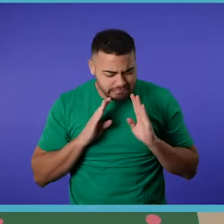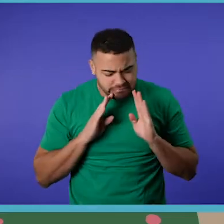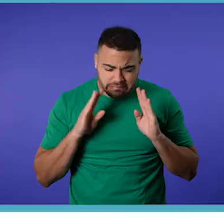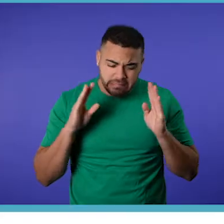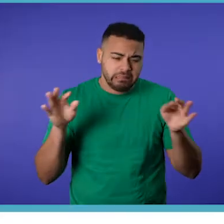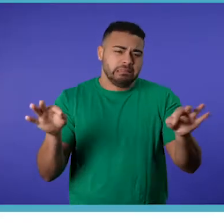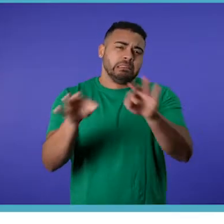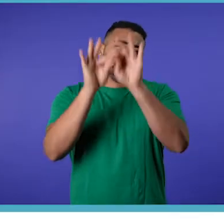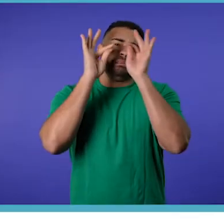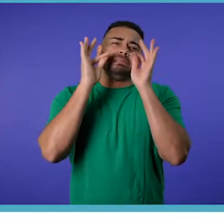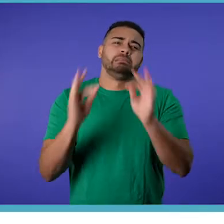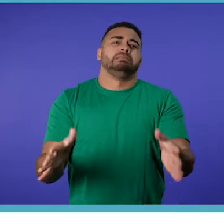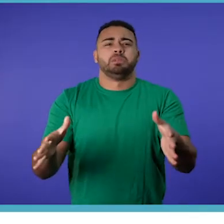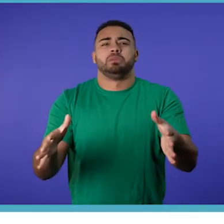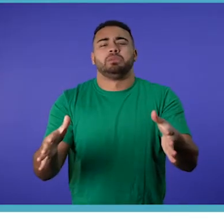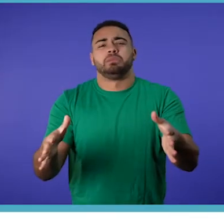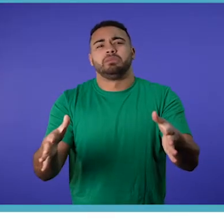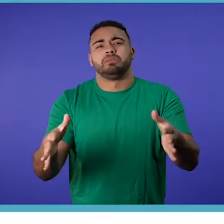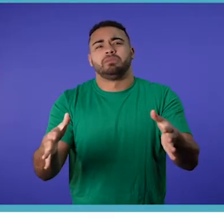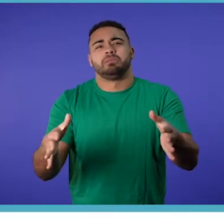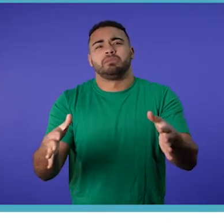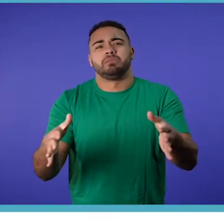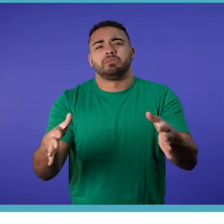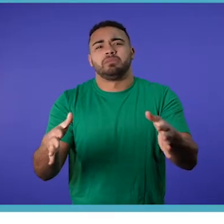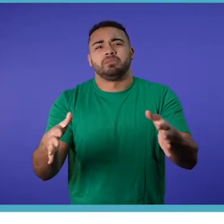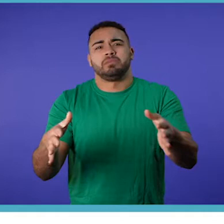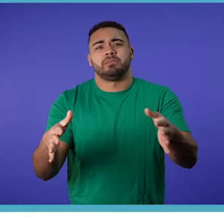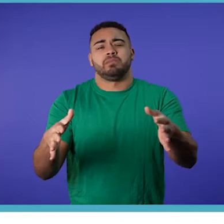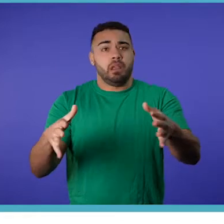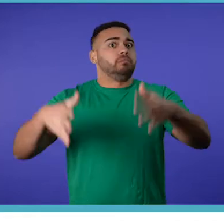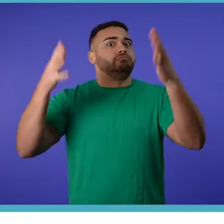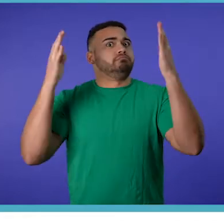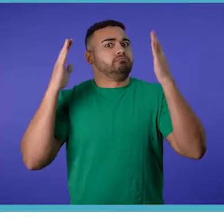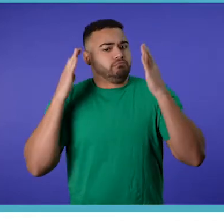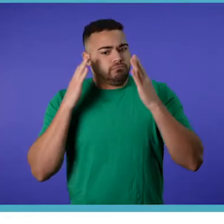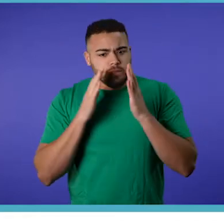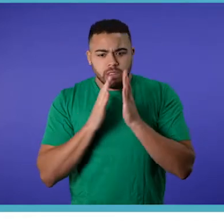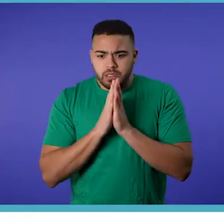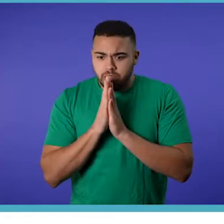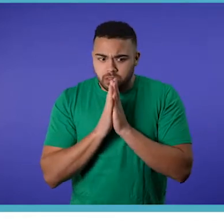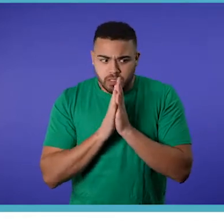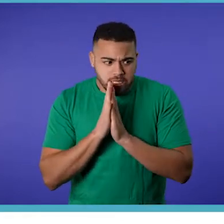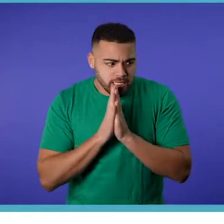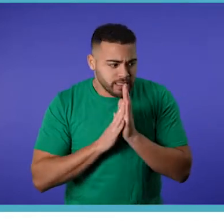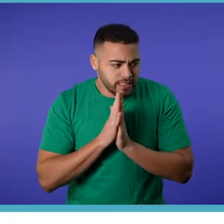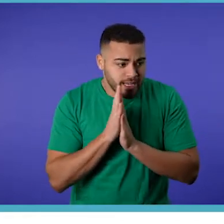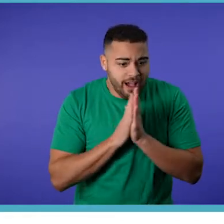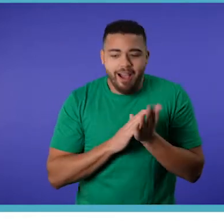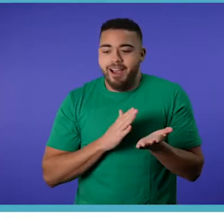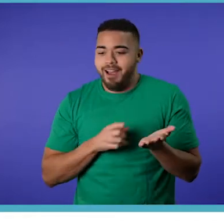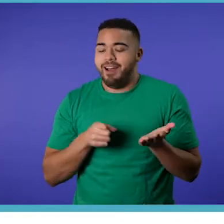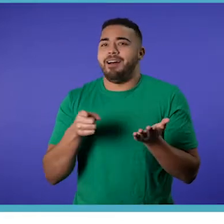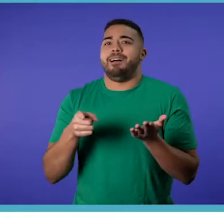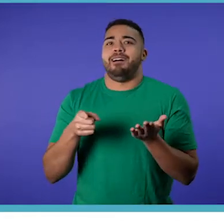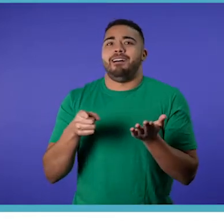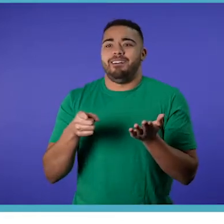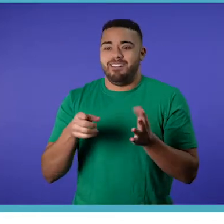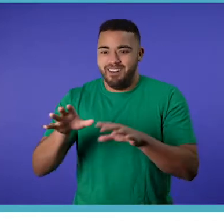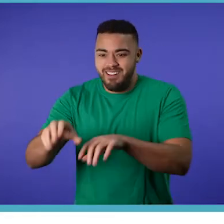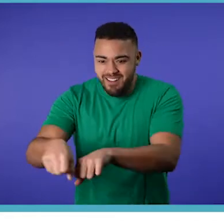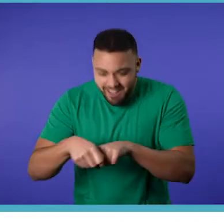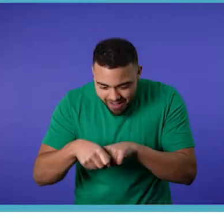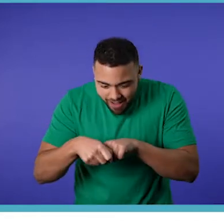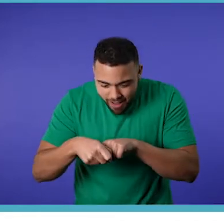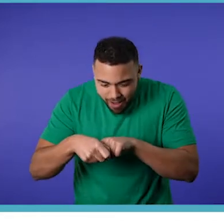use?" Just as Tyler was about to quit, he saw the bag and said, "That's it."